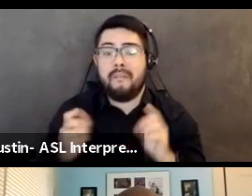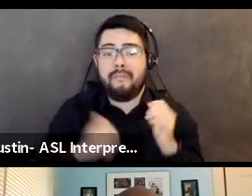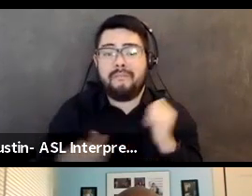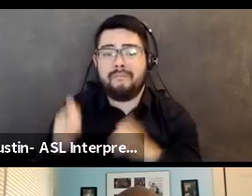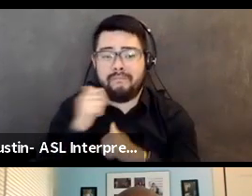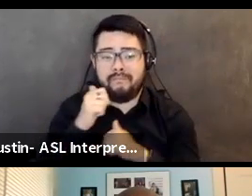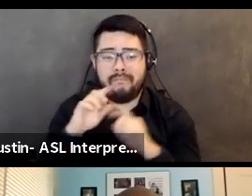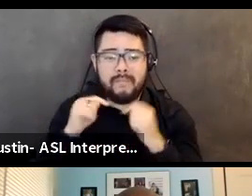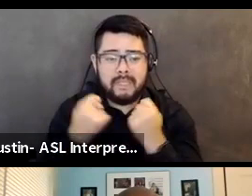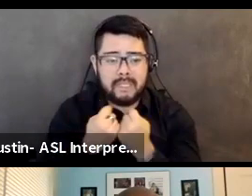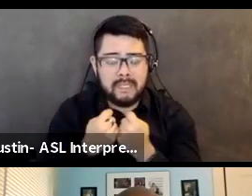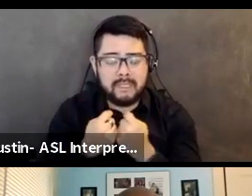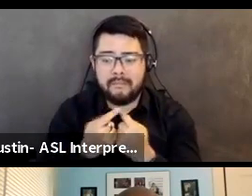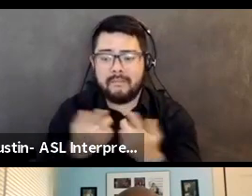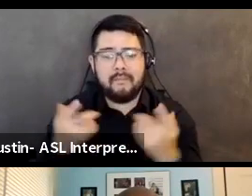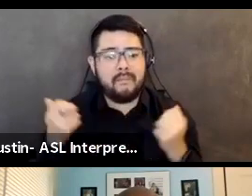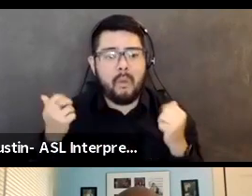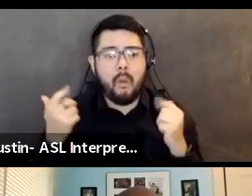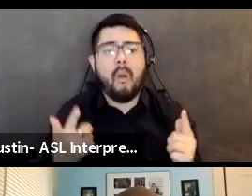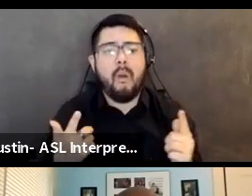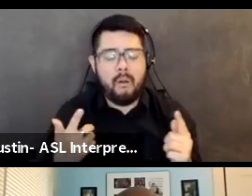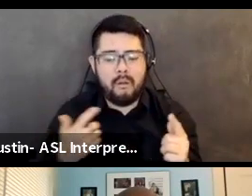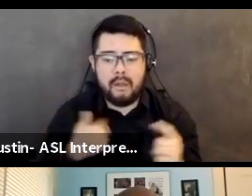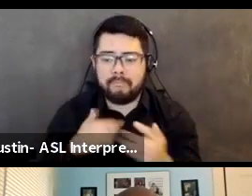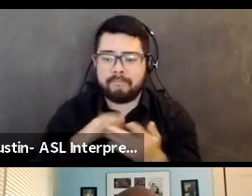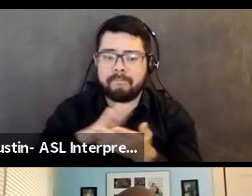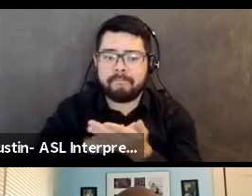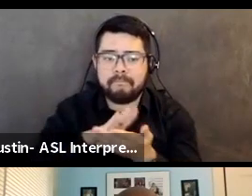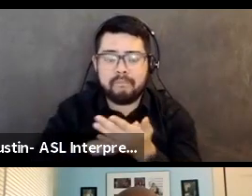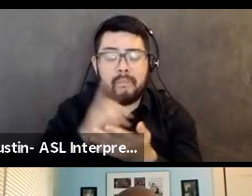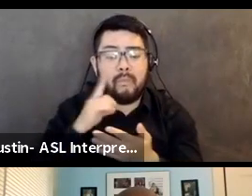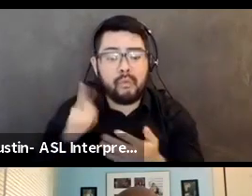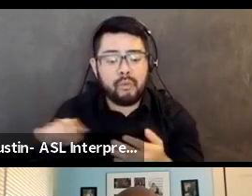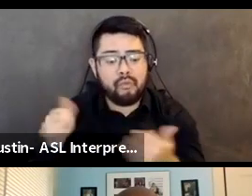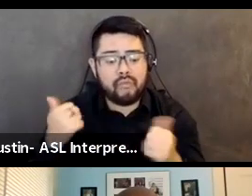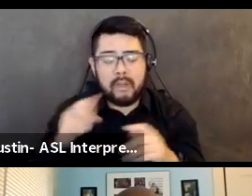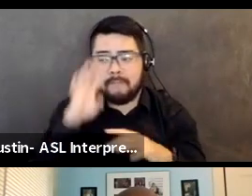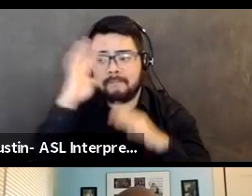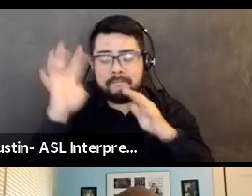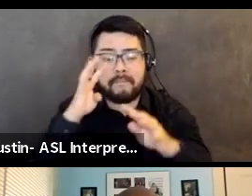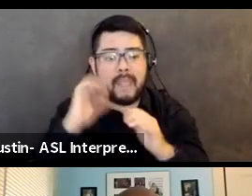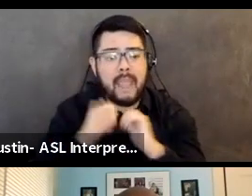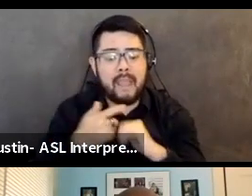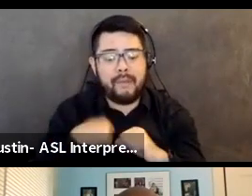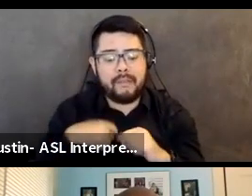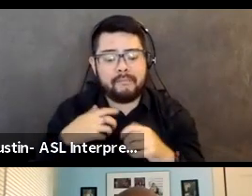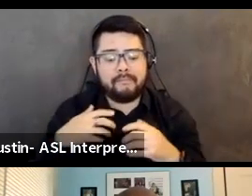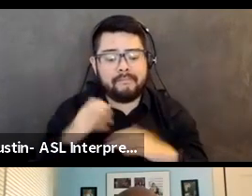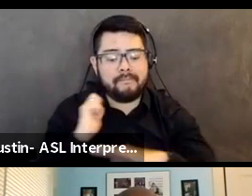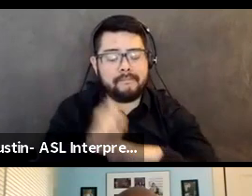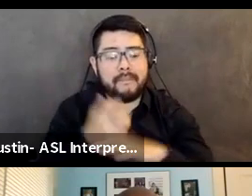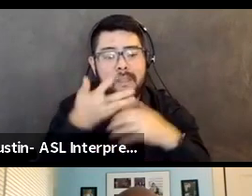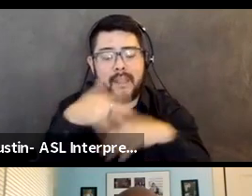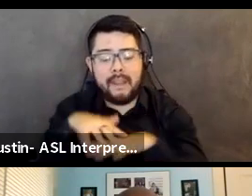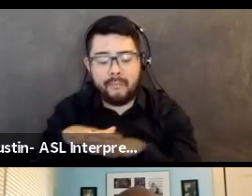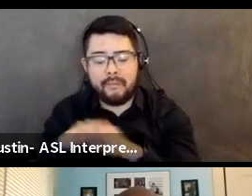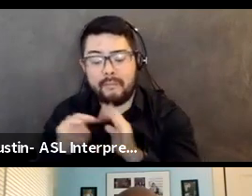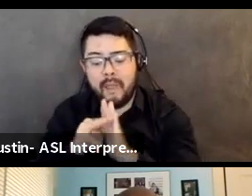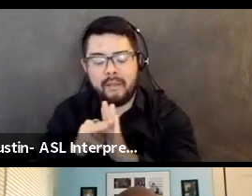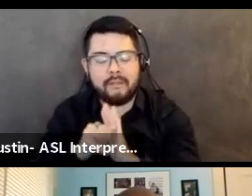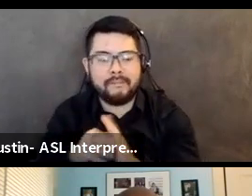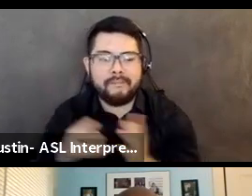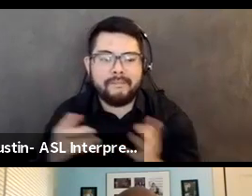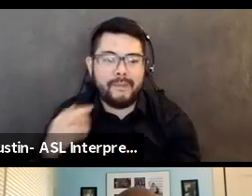all the team in trying to find a ways to create a hybrid model to get in front of them because let's not kid